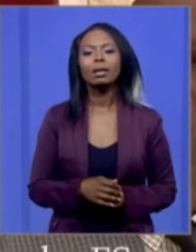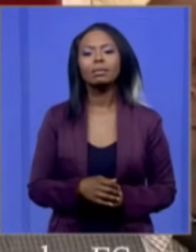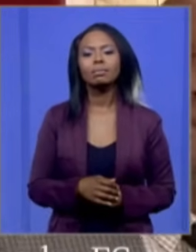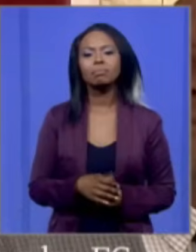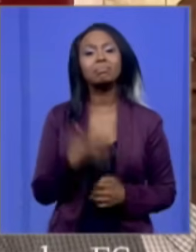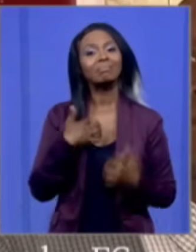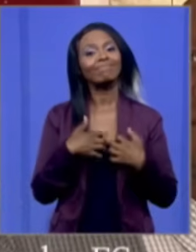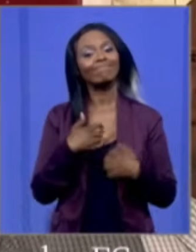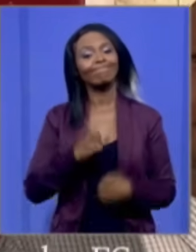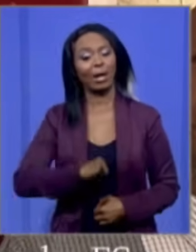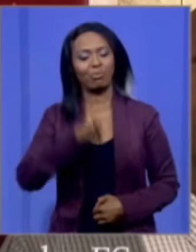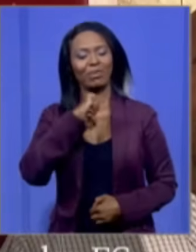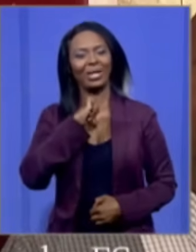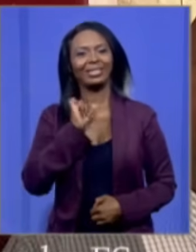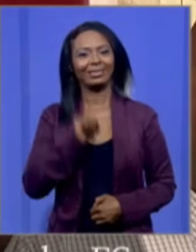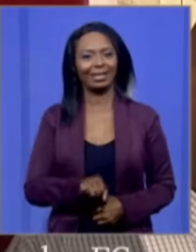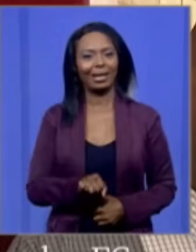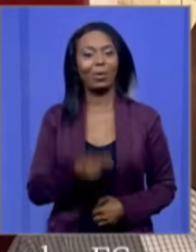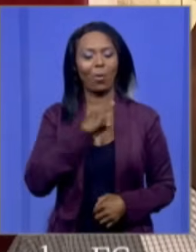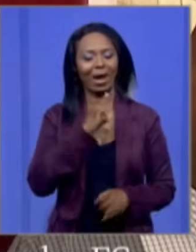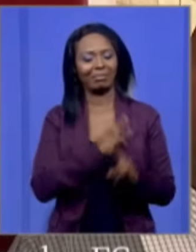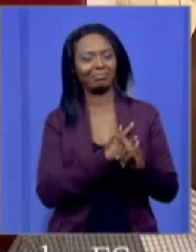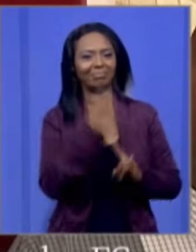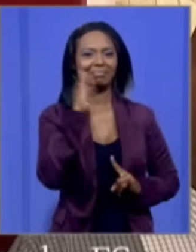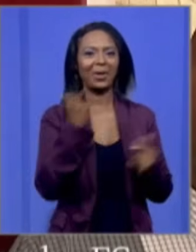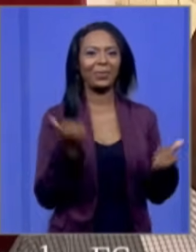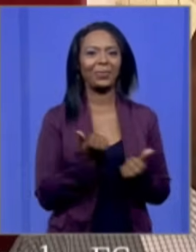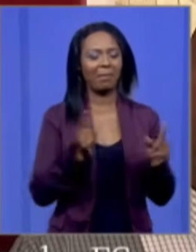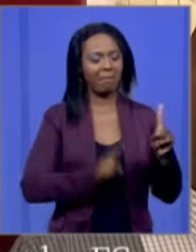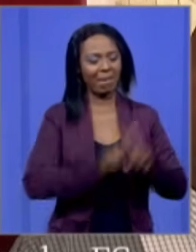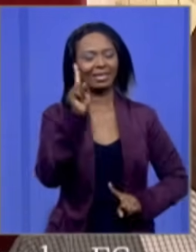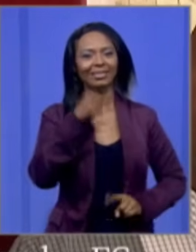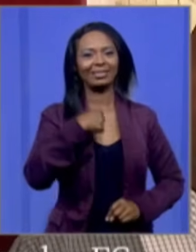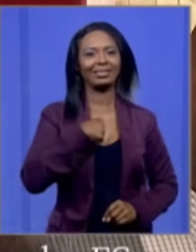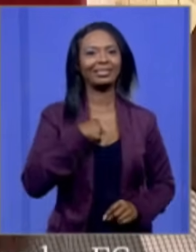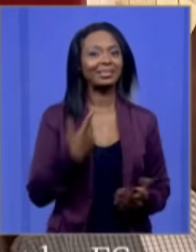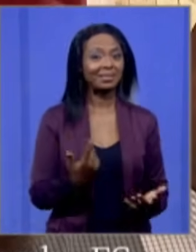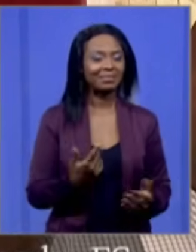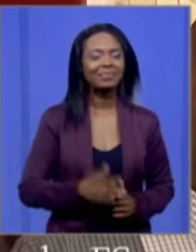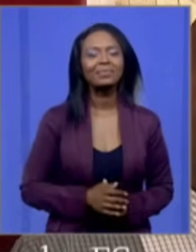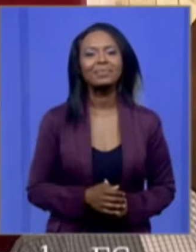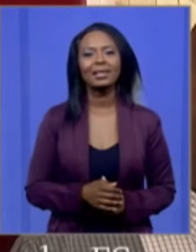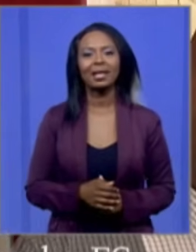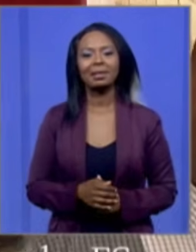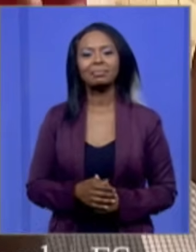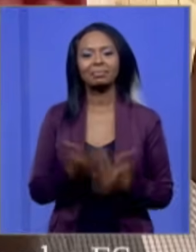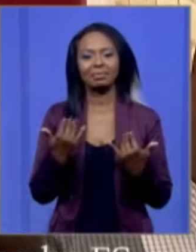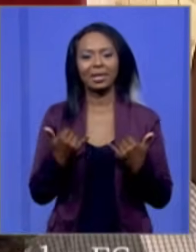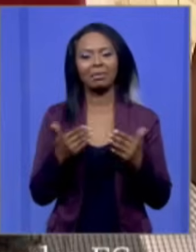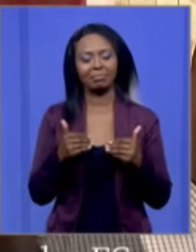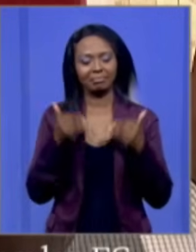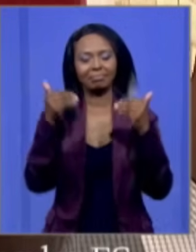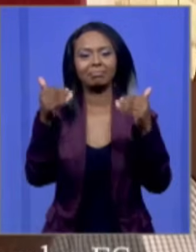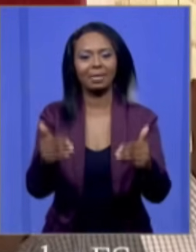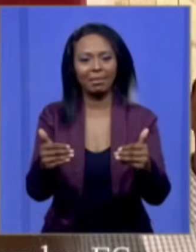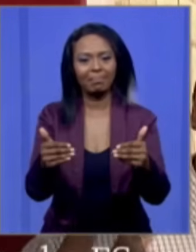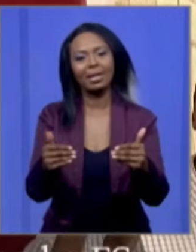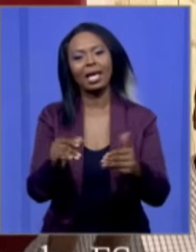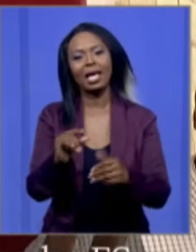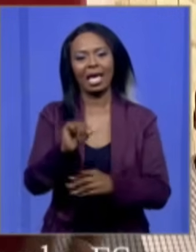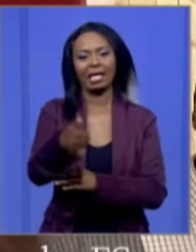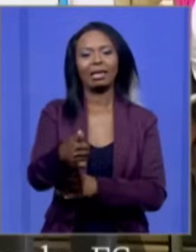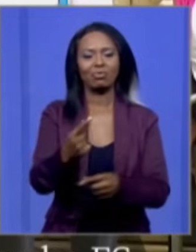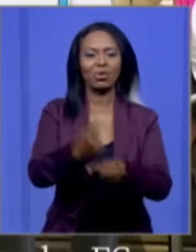haholo hoba ke pasitse ke kgonne hore ke tswellise thuto tsa ka pele ke mo tsatsi lena le ke le batla ke